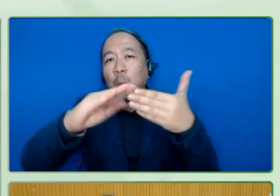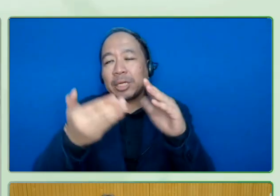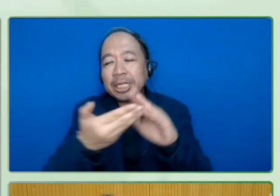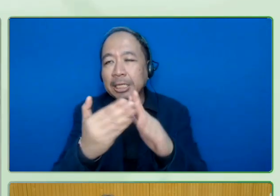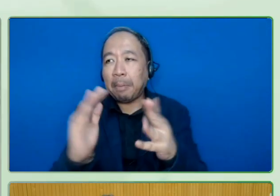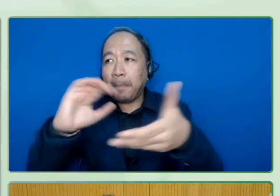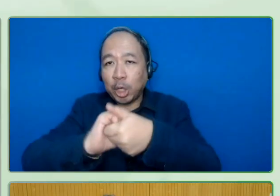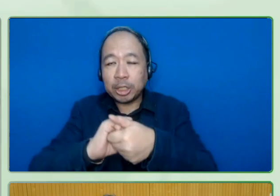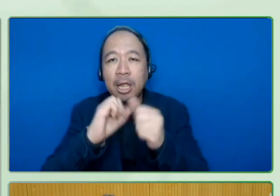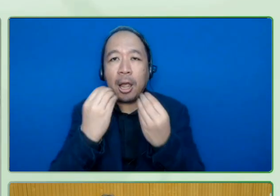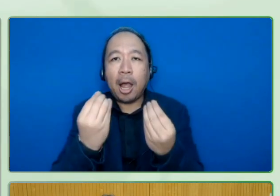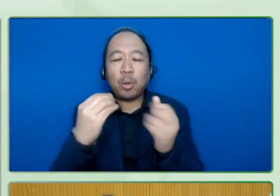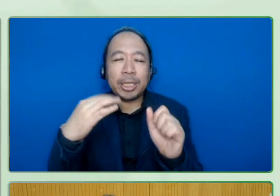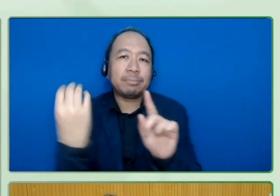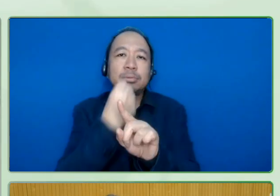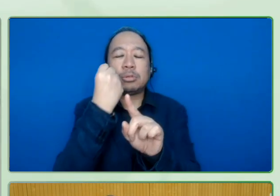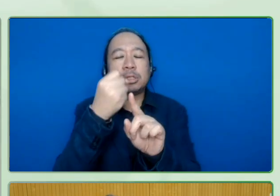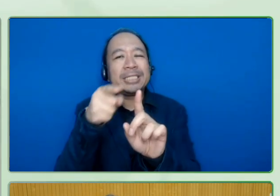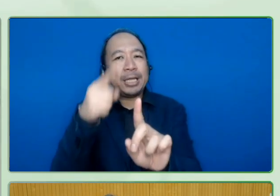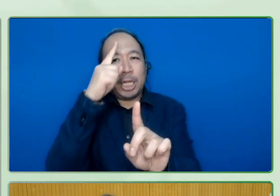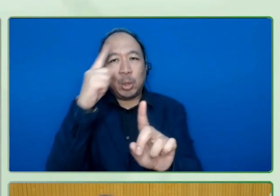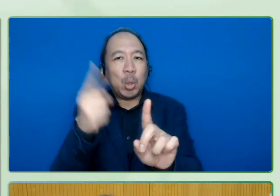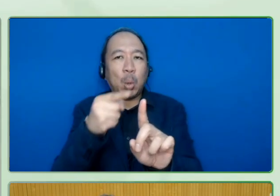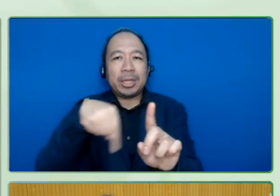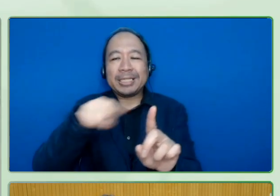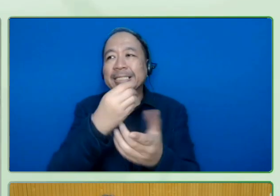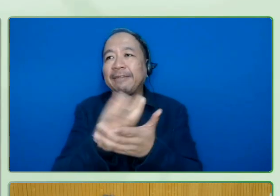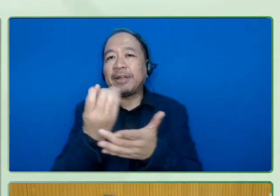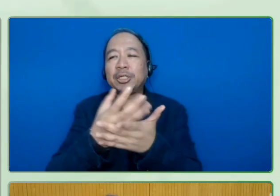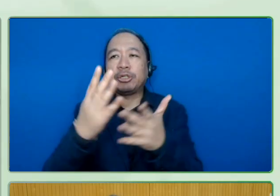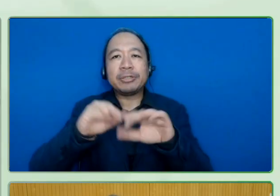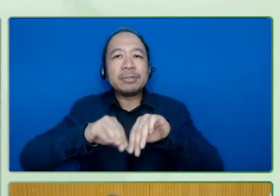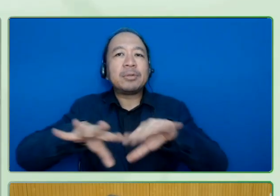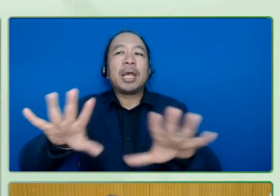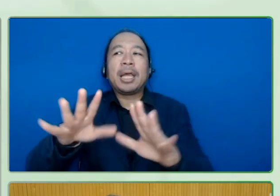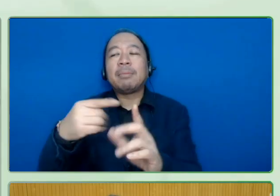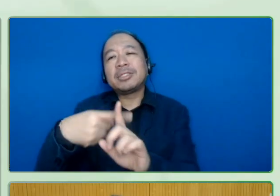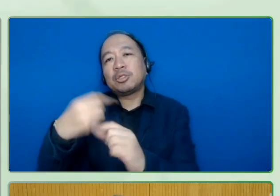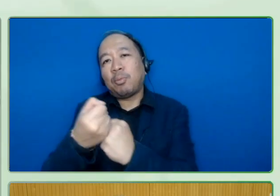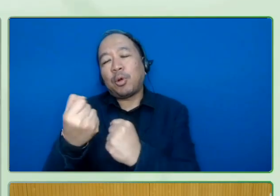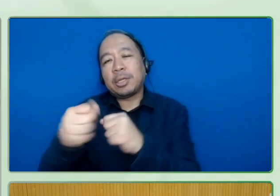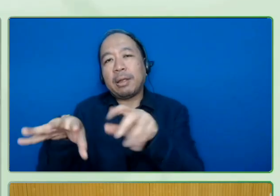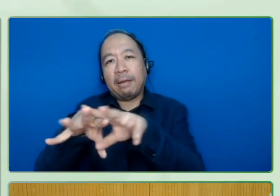our shared goal of getting this information and intervention to families. Thank you for your attention.